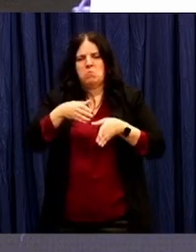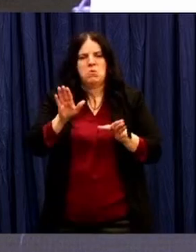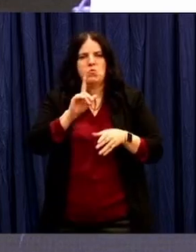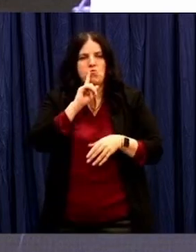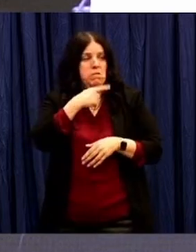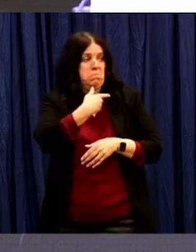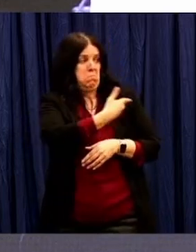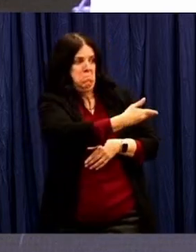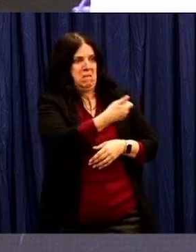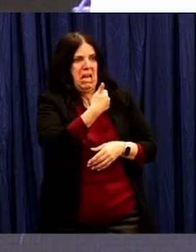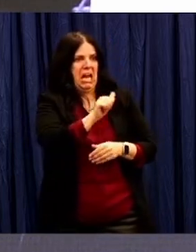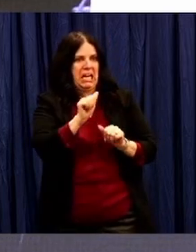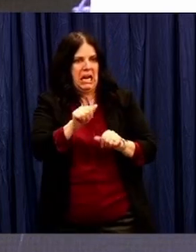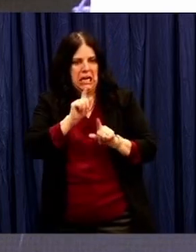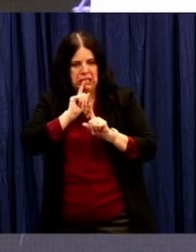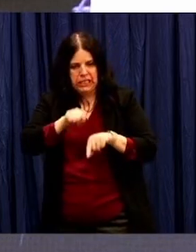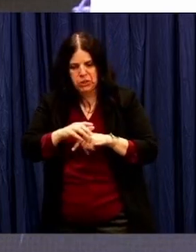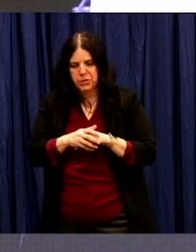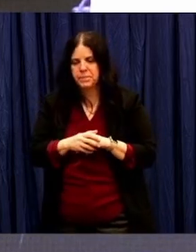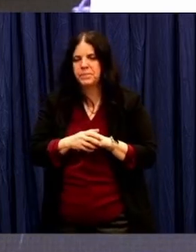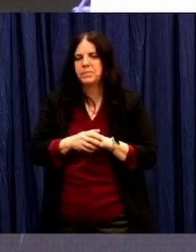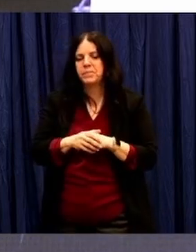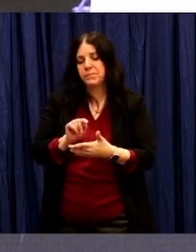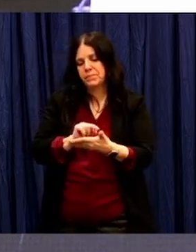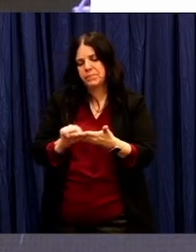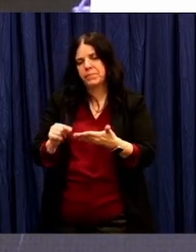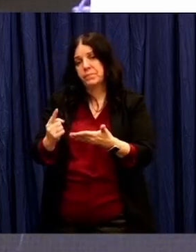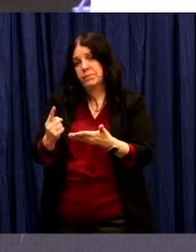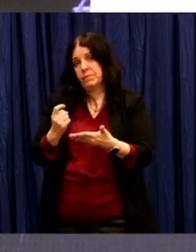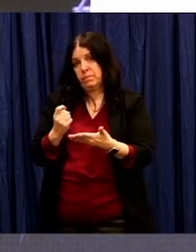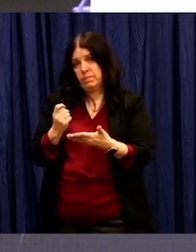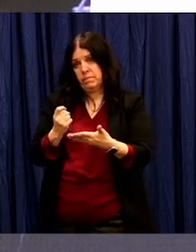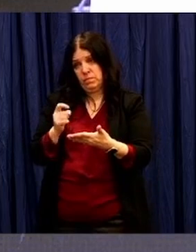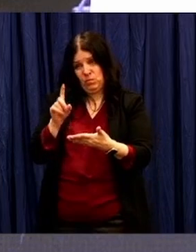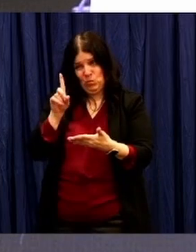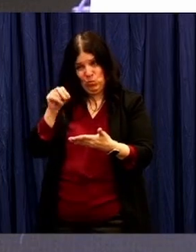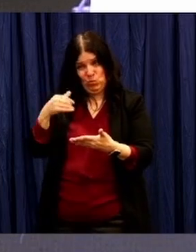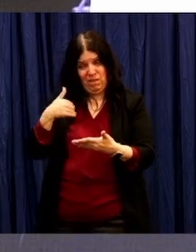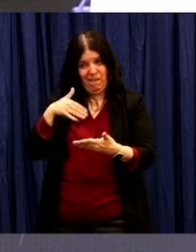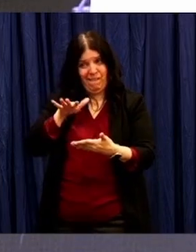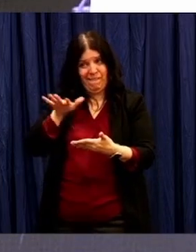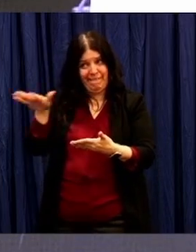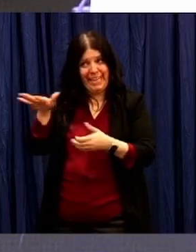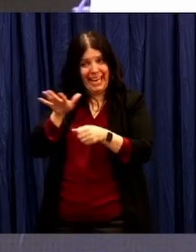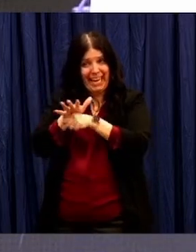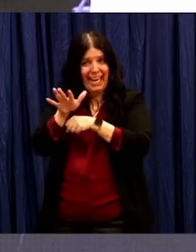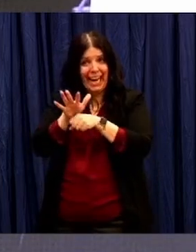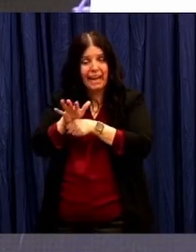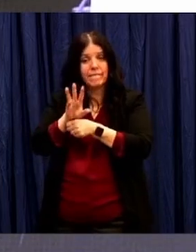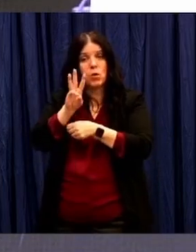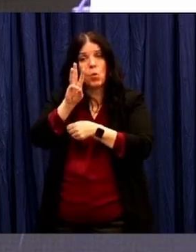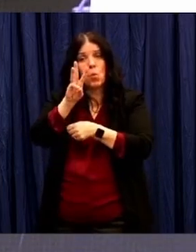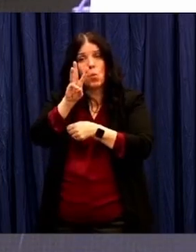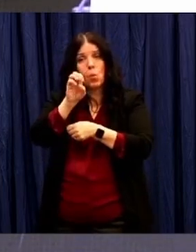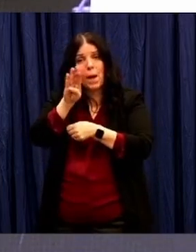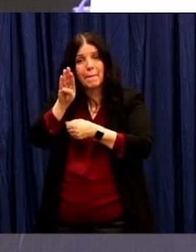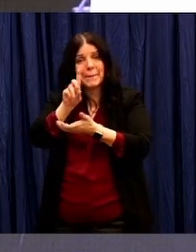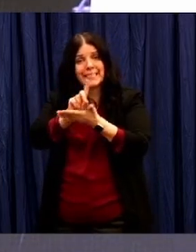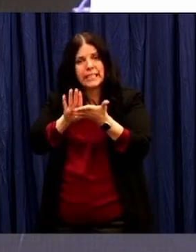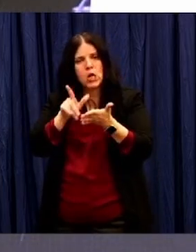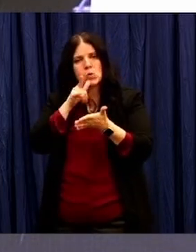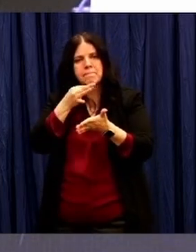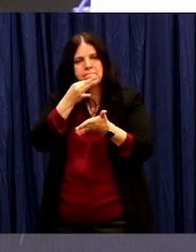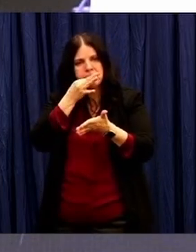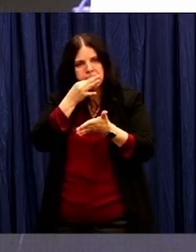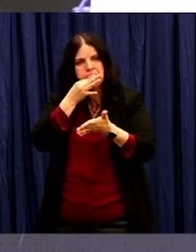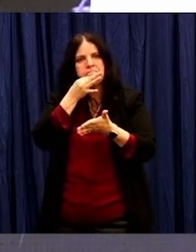specific answer. Are there enough web designers who can design for accessibility? And if not, how can we